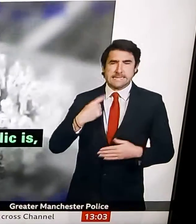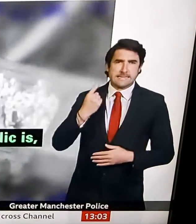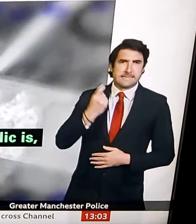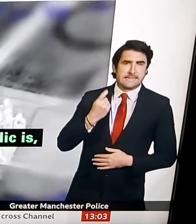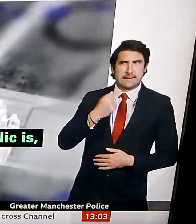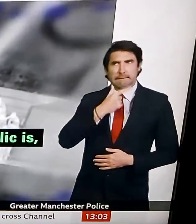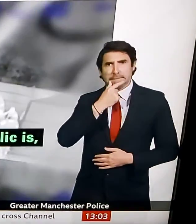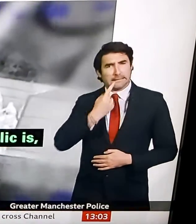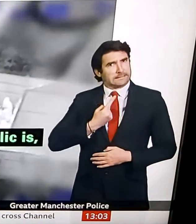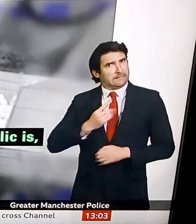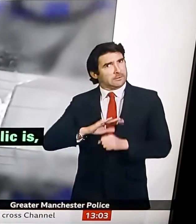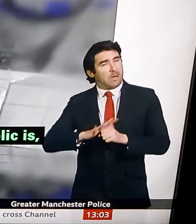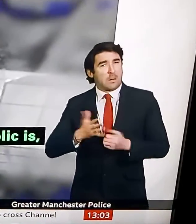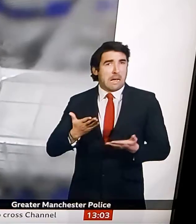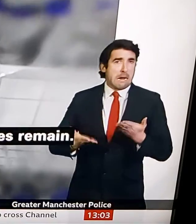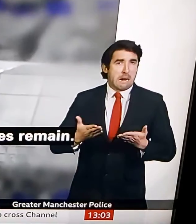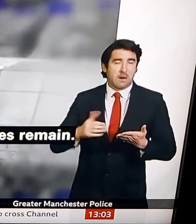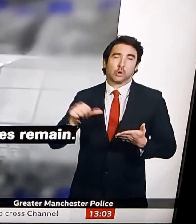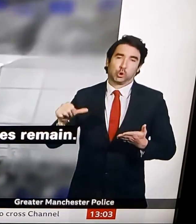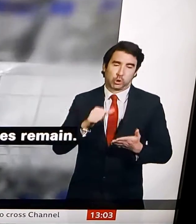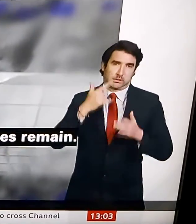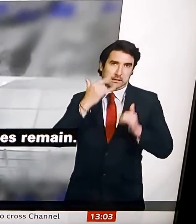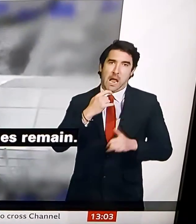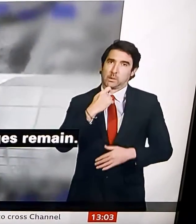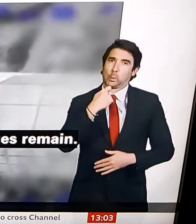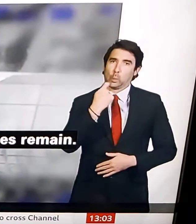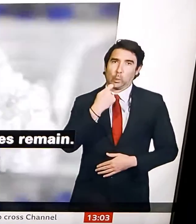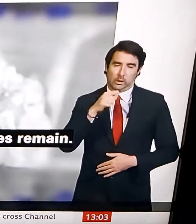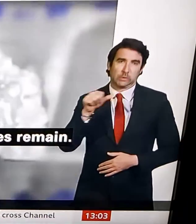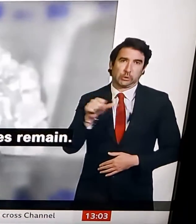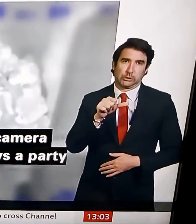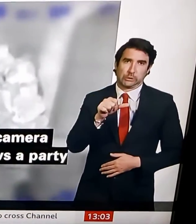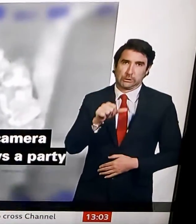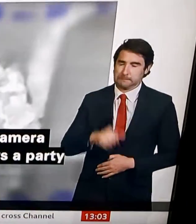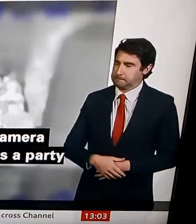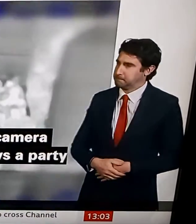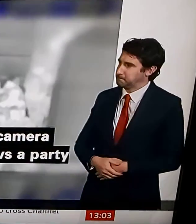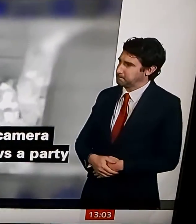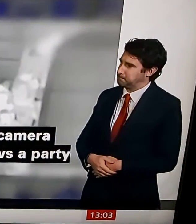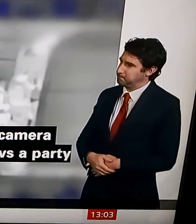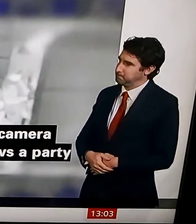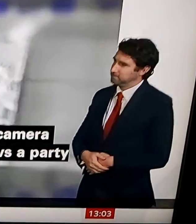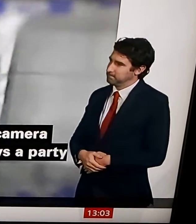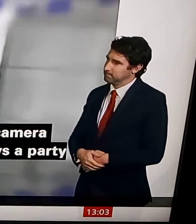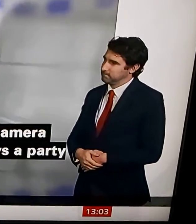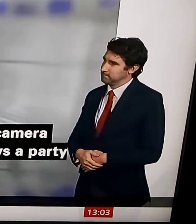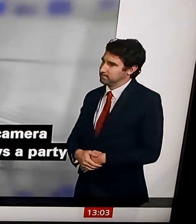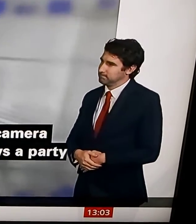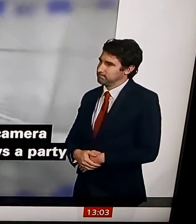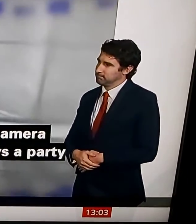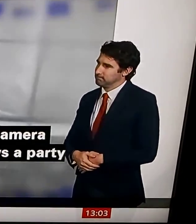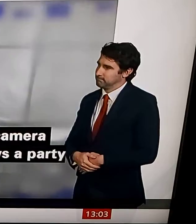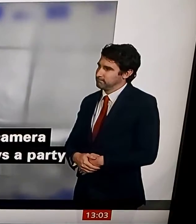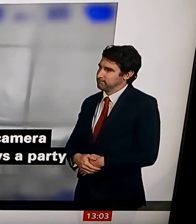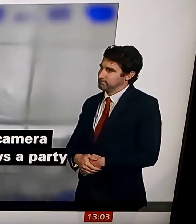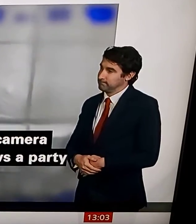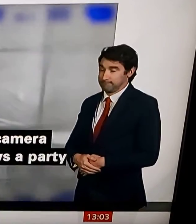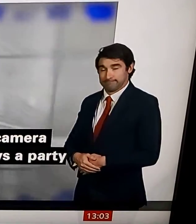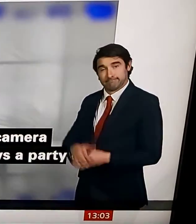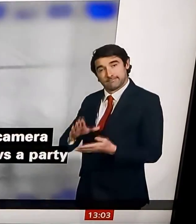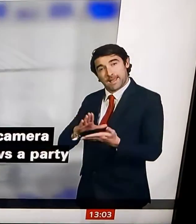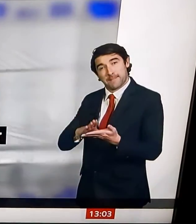serious challenges remain. This video from a thermal camera on a police helicopter show a party in full swing in